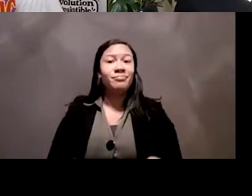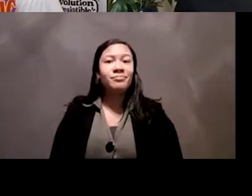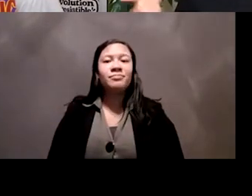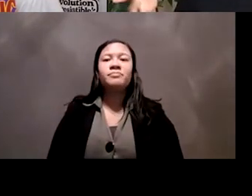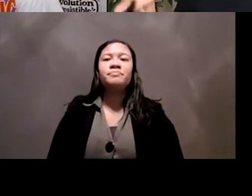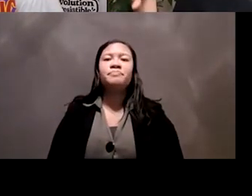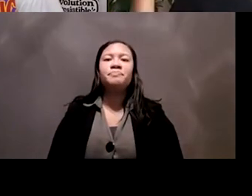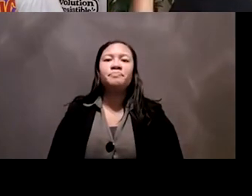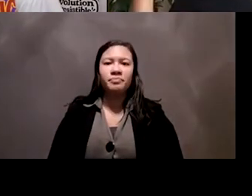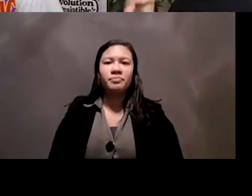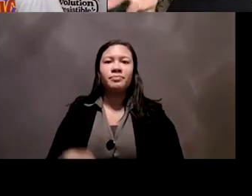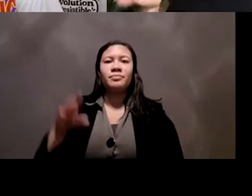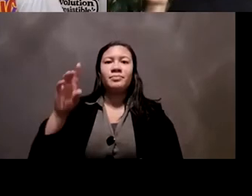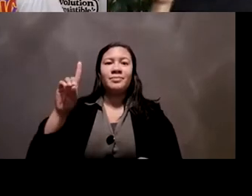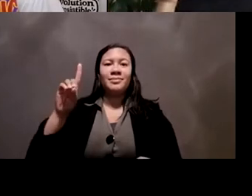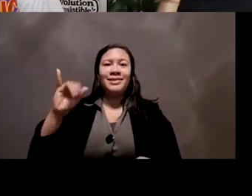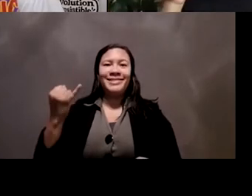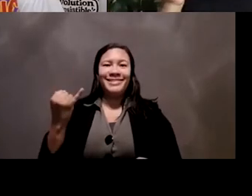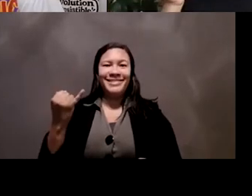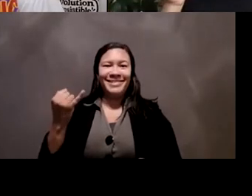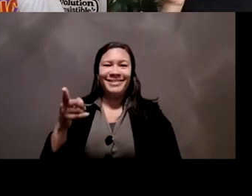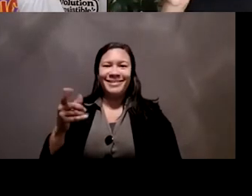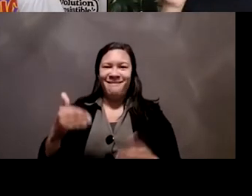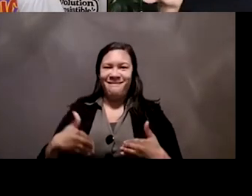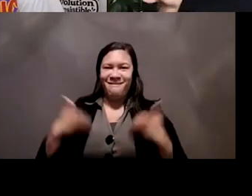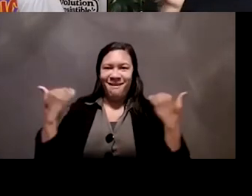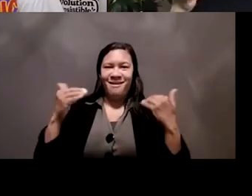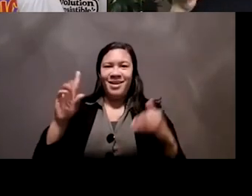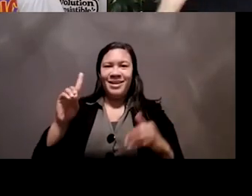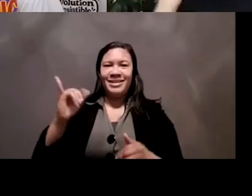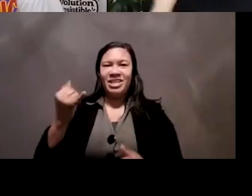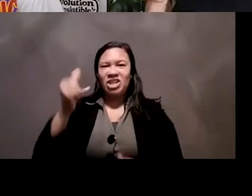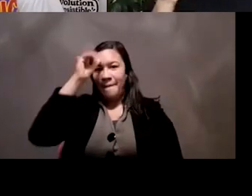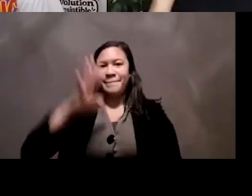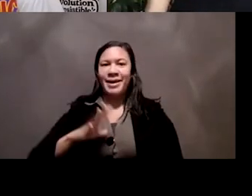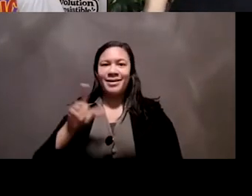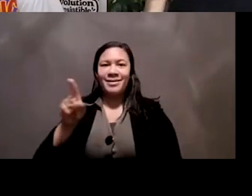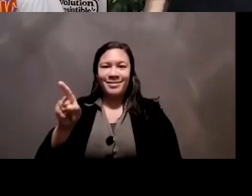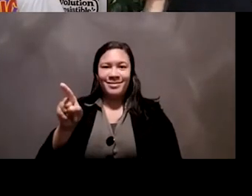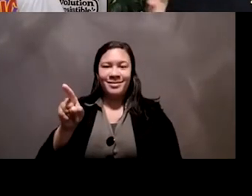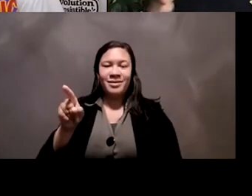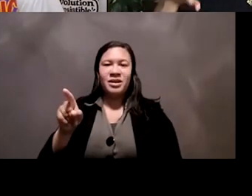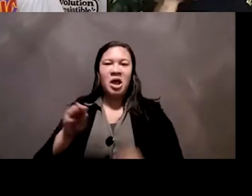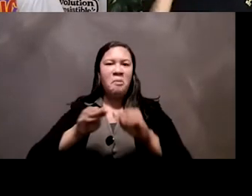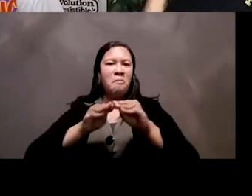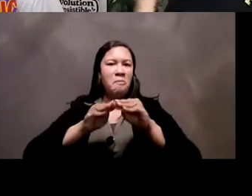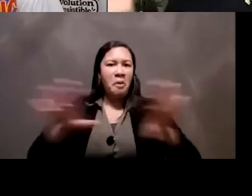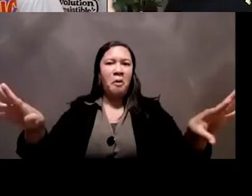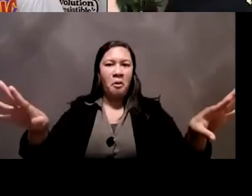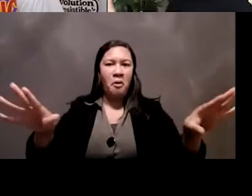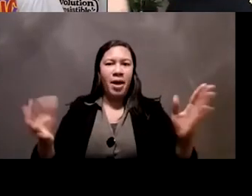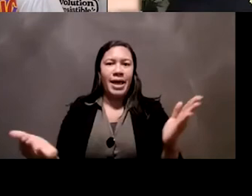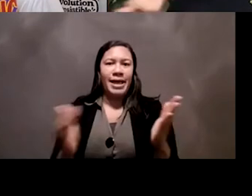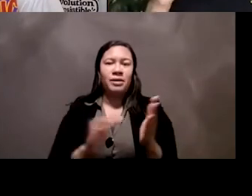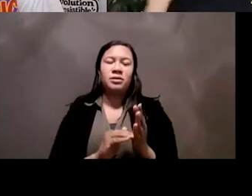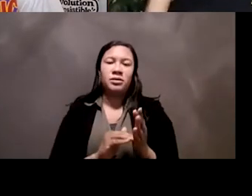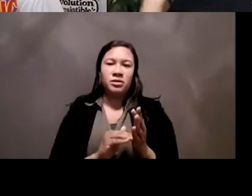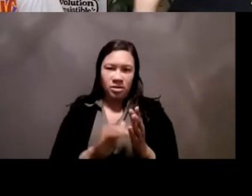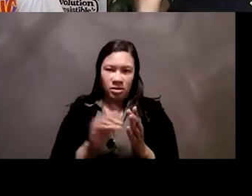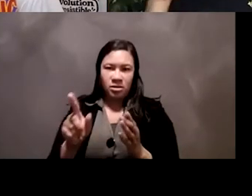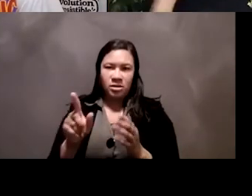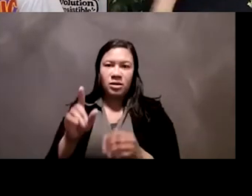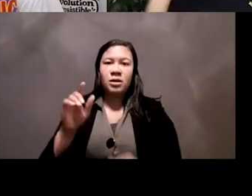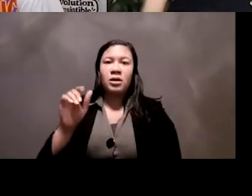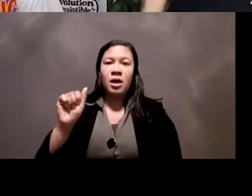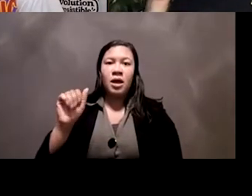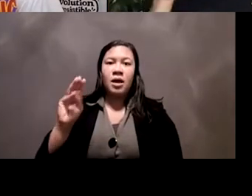the DJ, the young like DJ guy who's like going viral again, Amorphous, who makes these